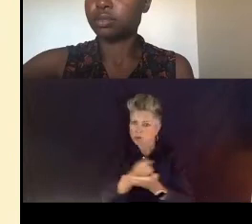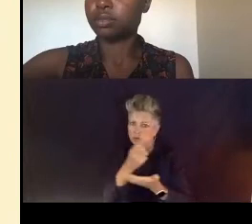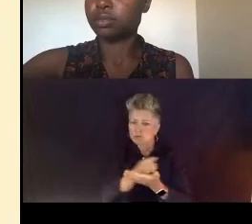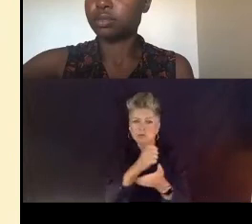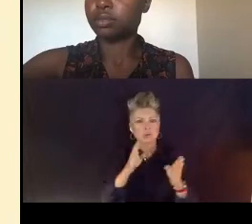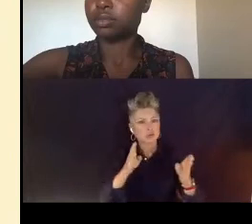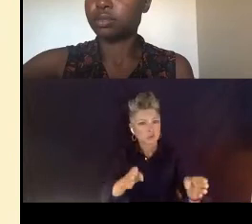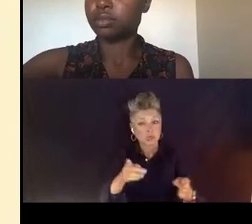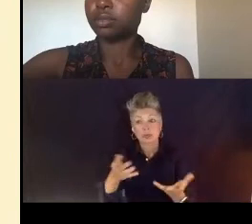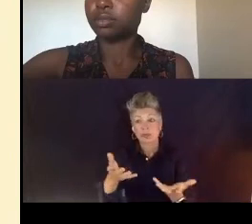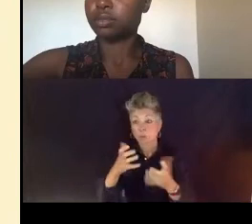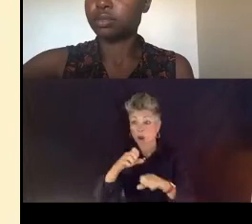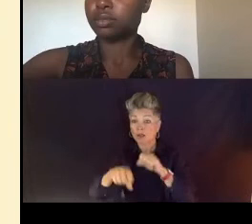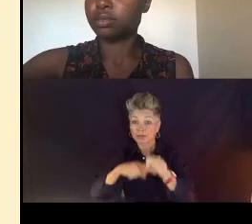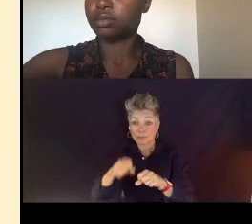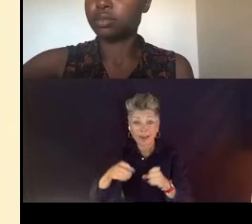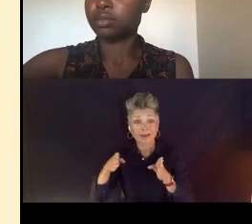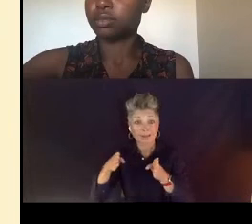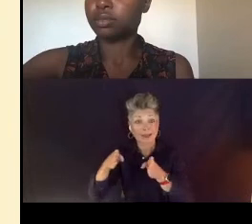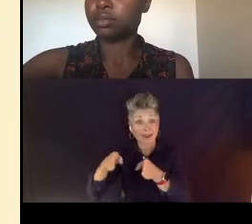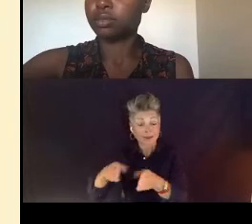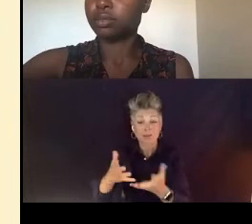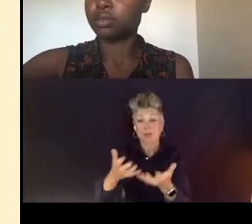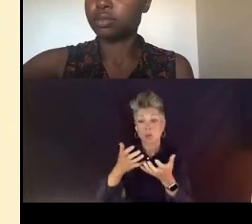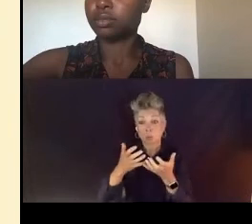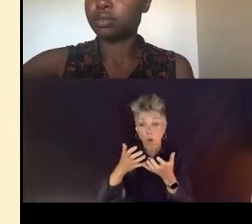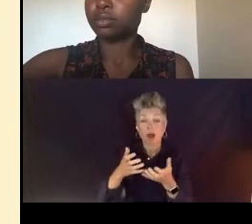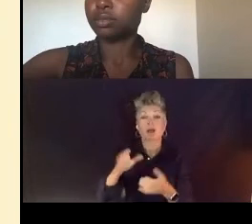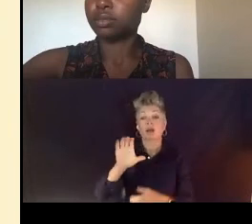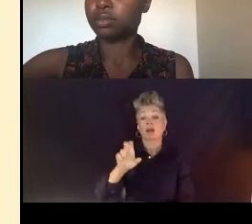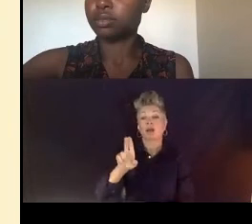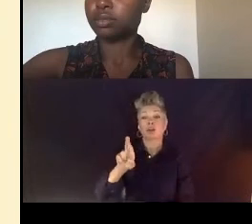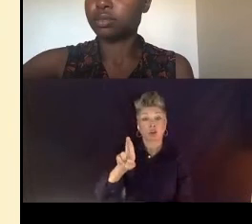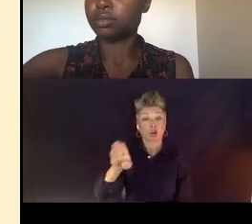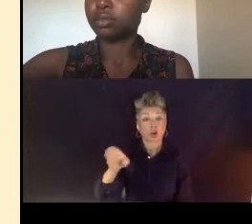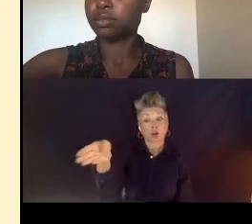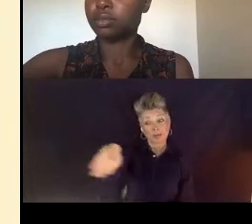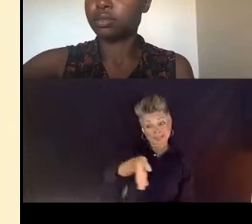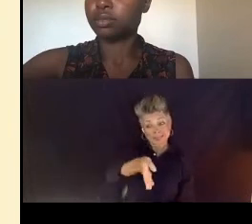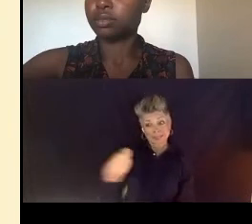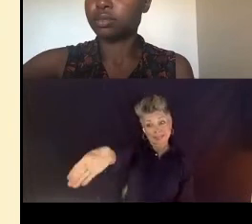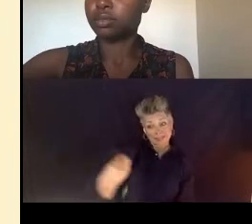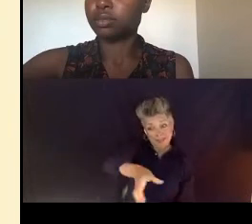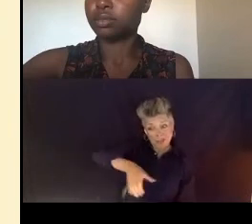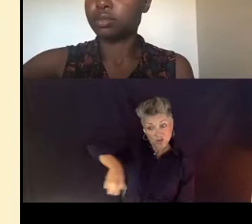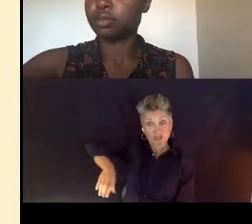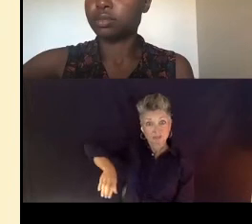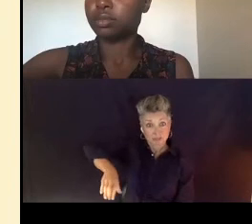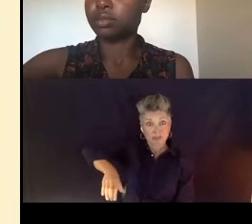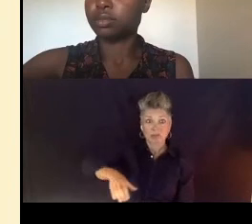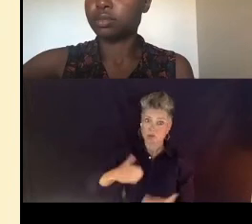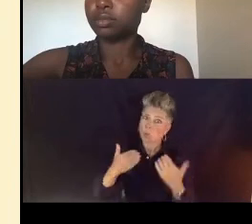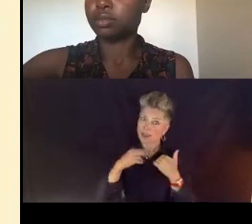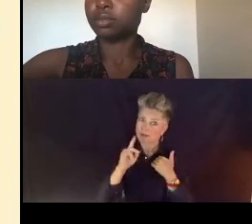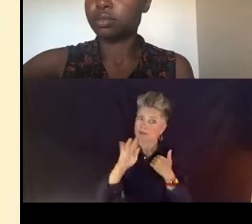they want the curb extension. So we do have data from that as well, but we do not have any